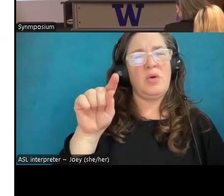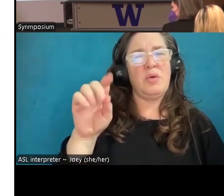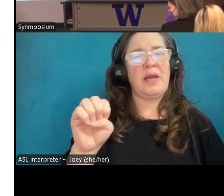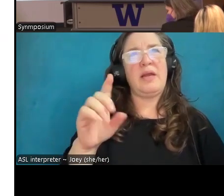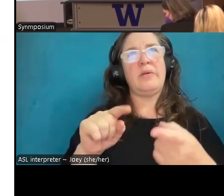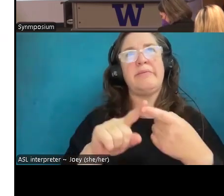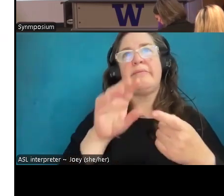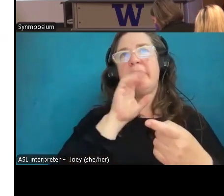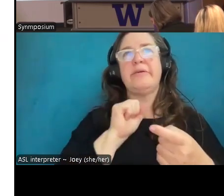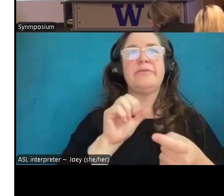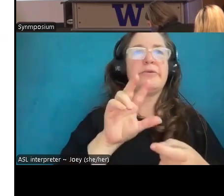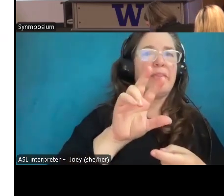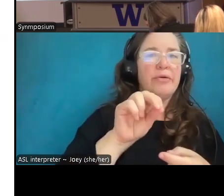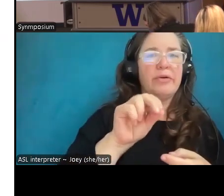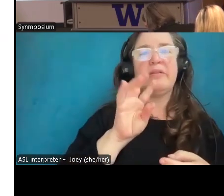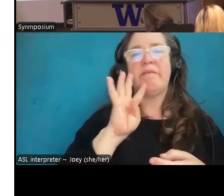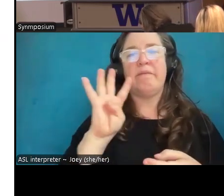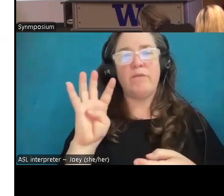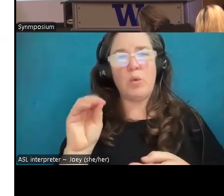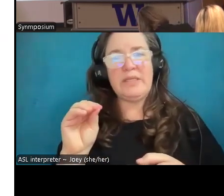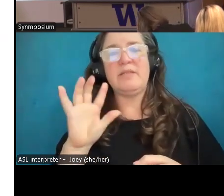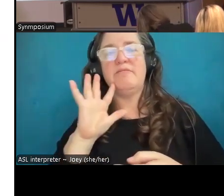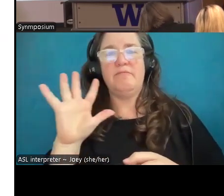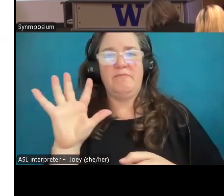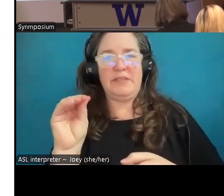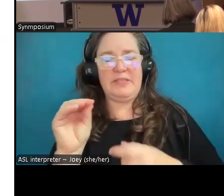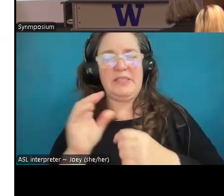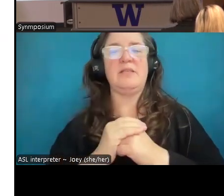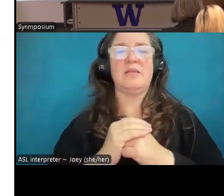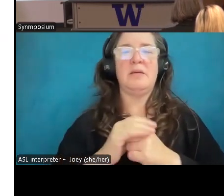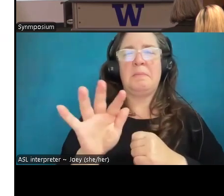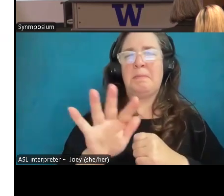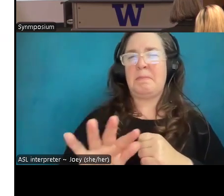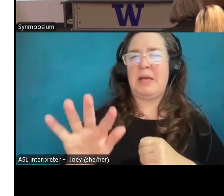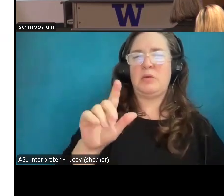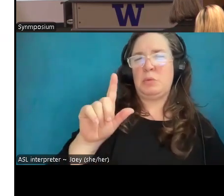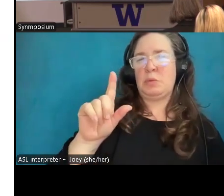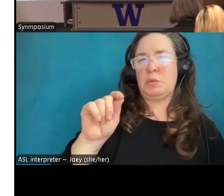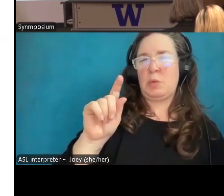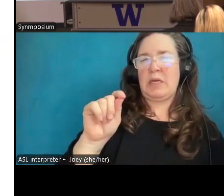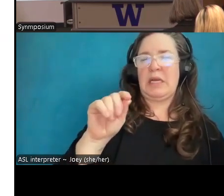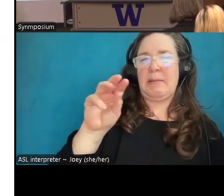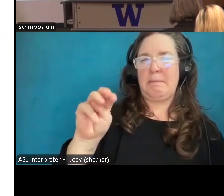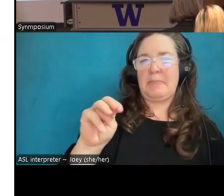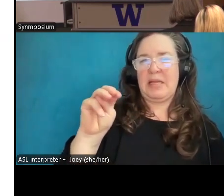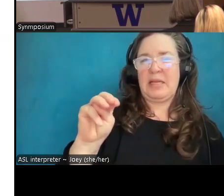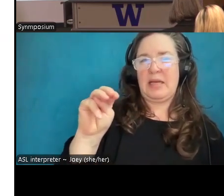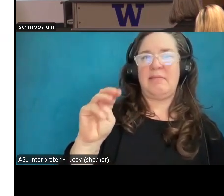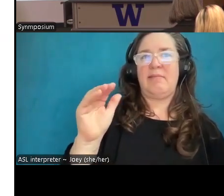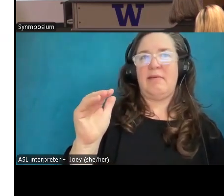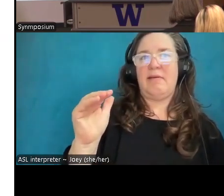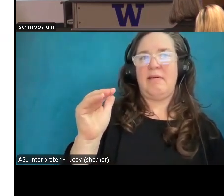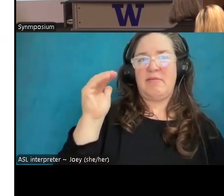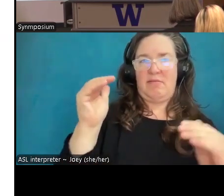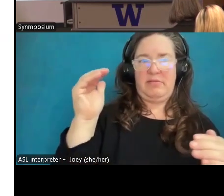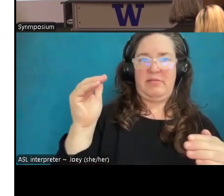30s, 40s, and 50s. So this equates to about 20 million adults in the US alone.